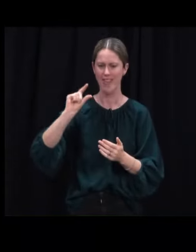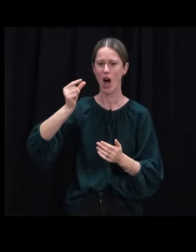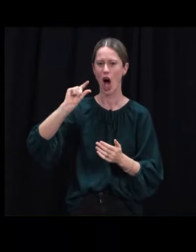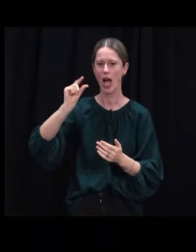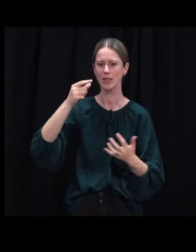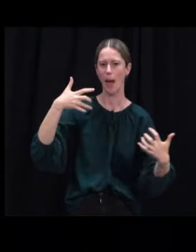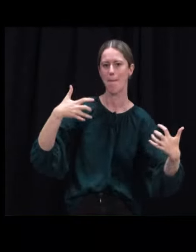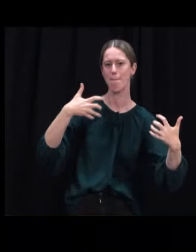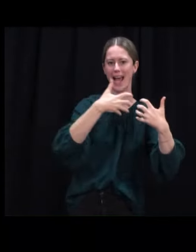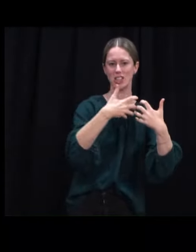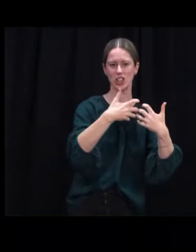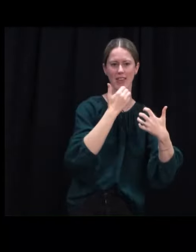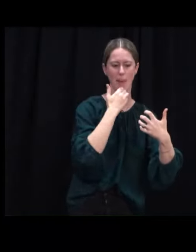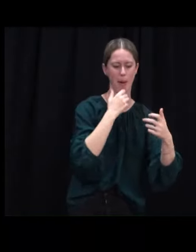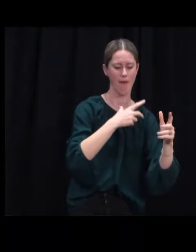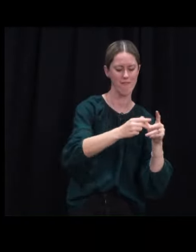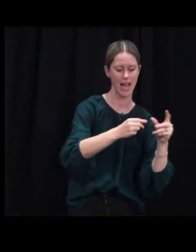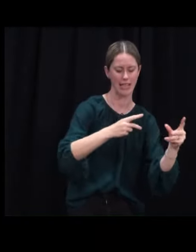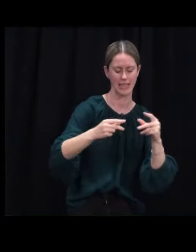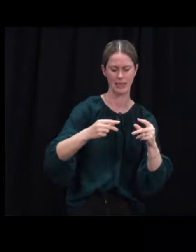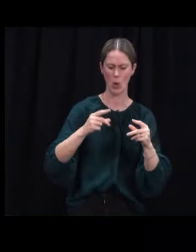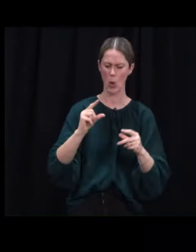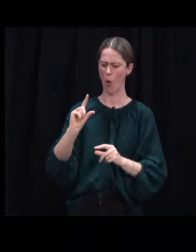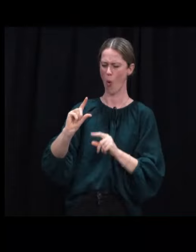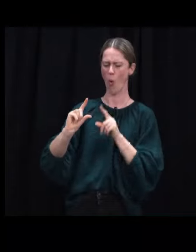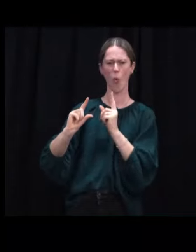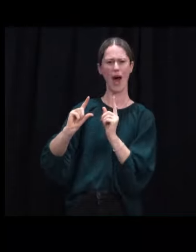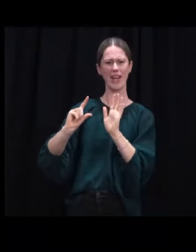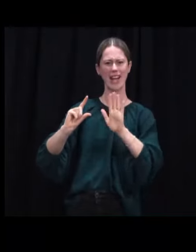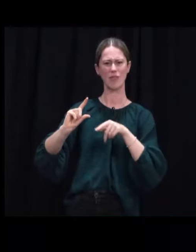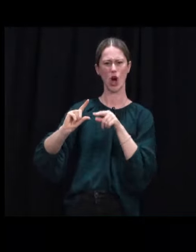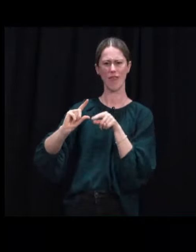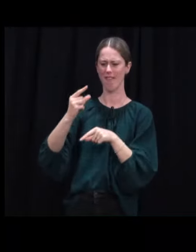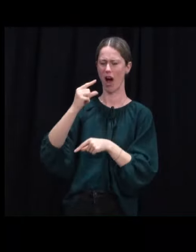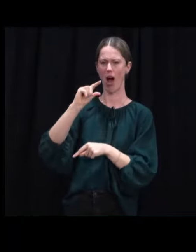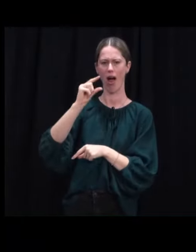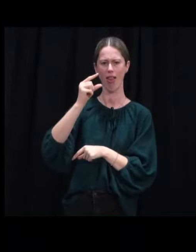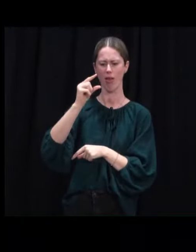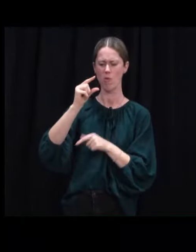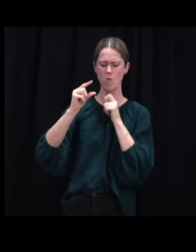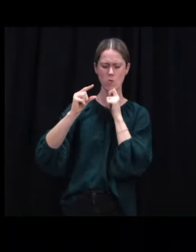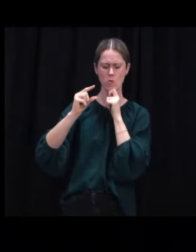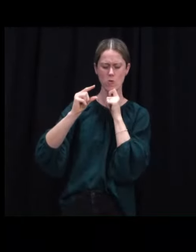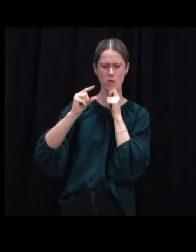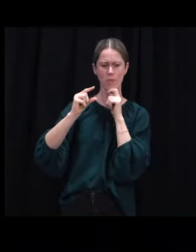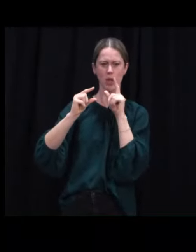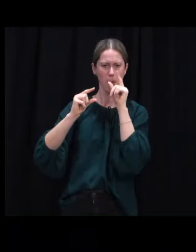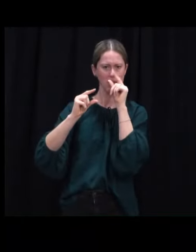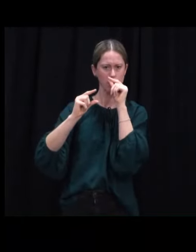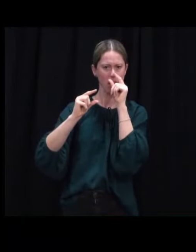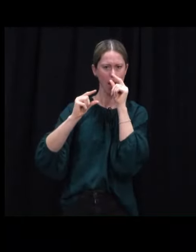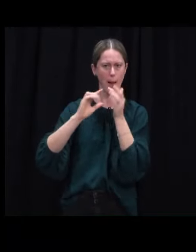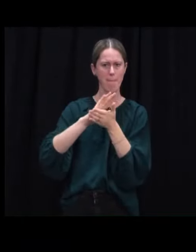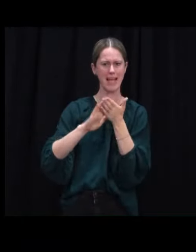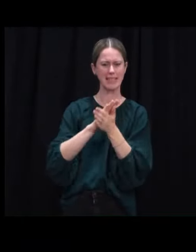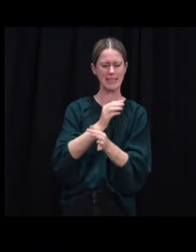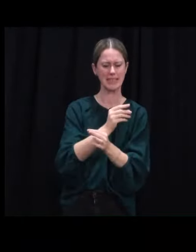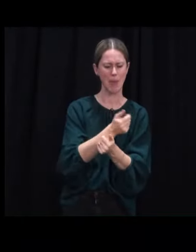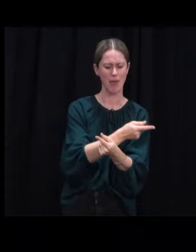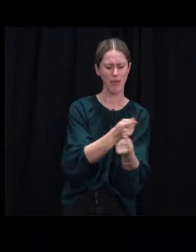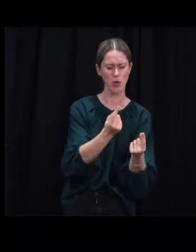and there was found one vial left over that could have been interpreted that some people did not